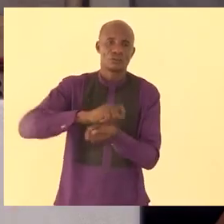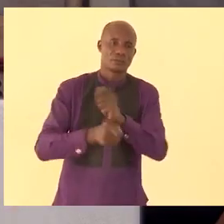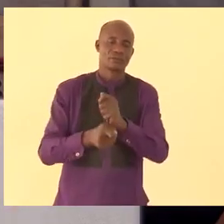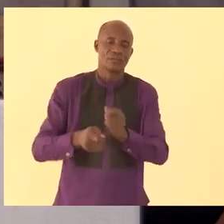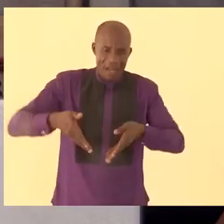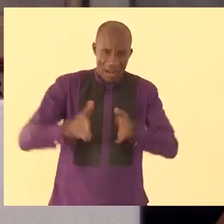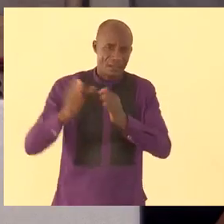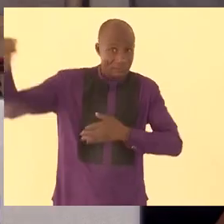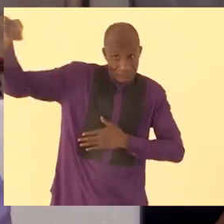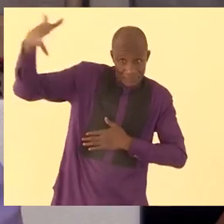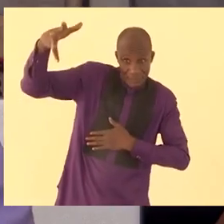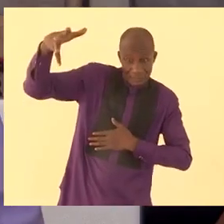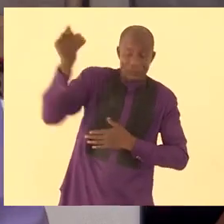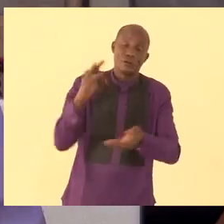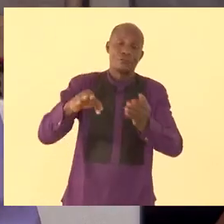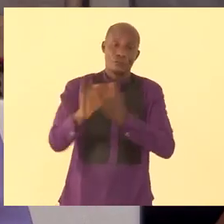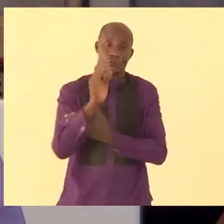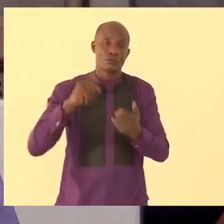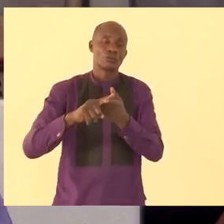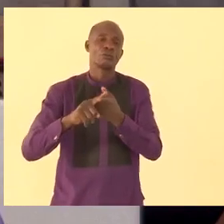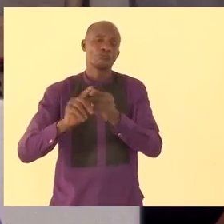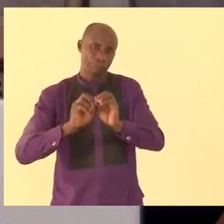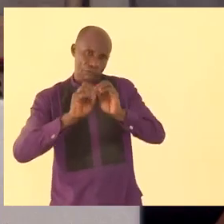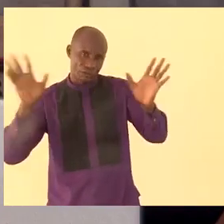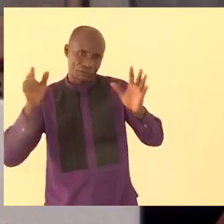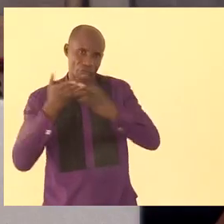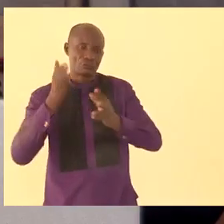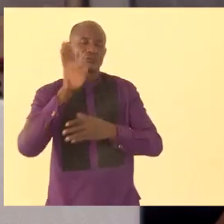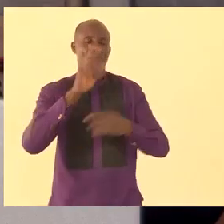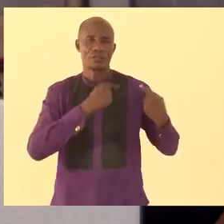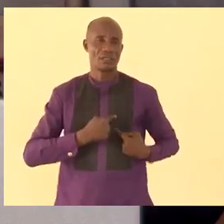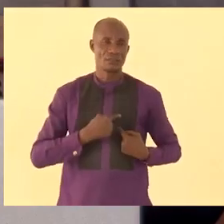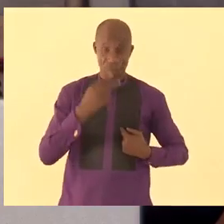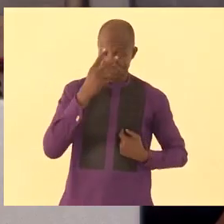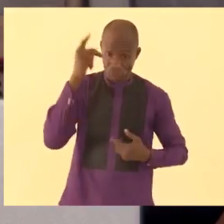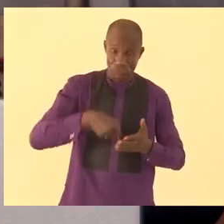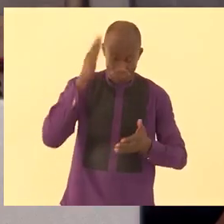of God to shine in and through your heart, and you will see what needs to change.